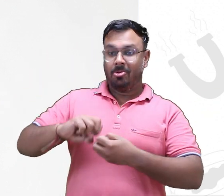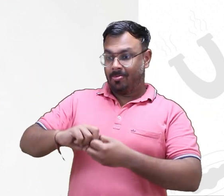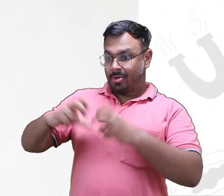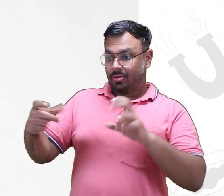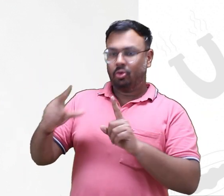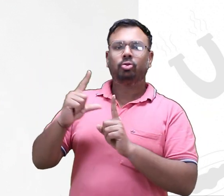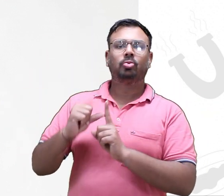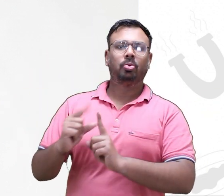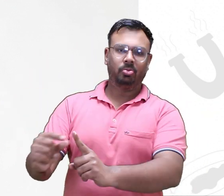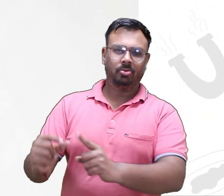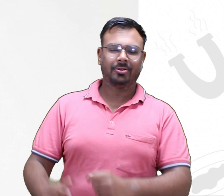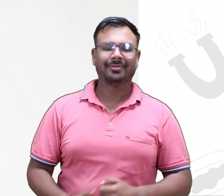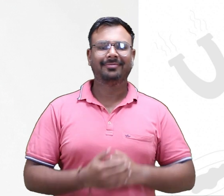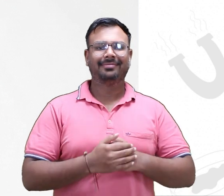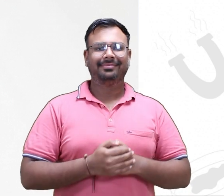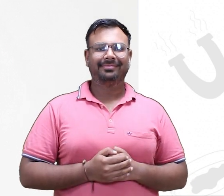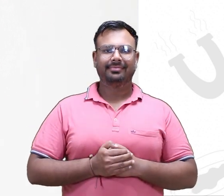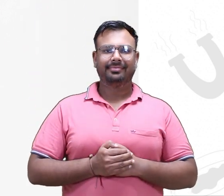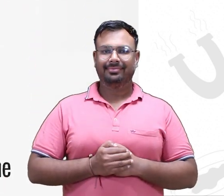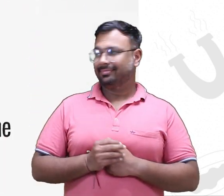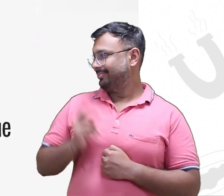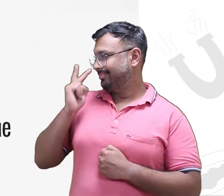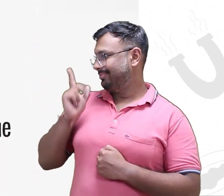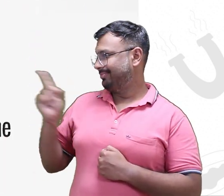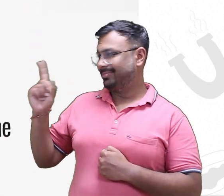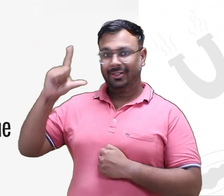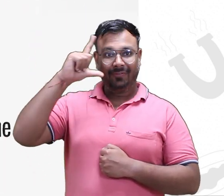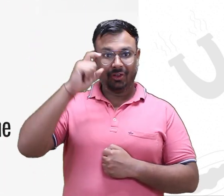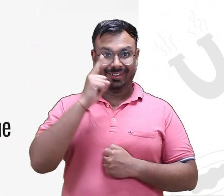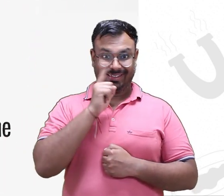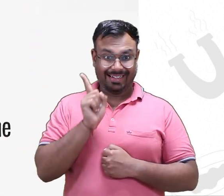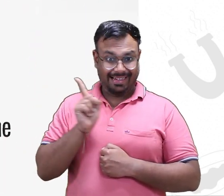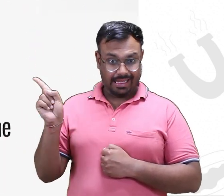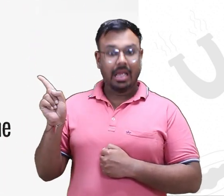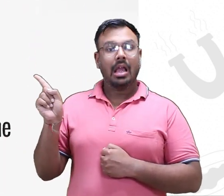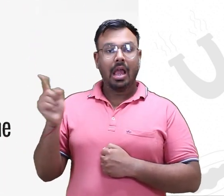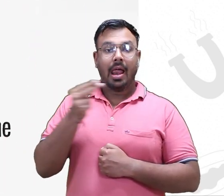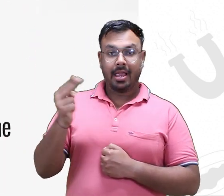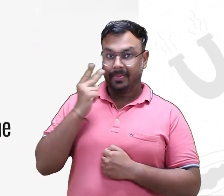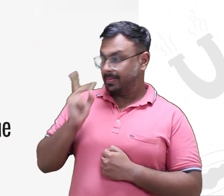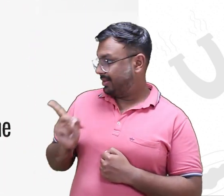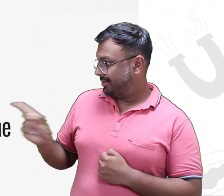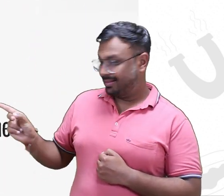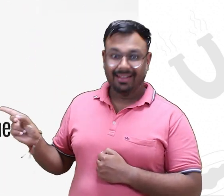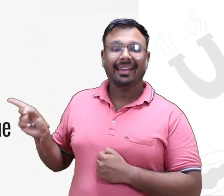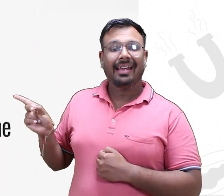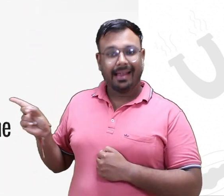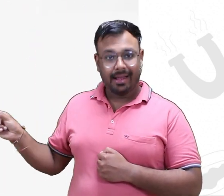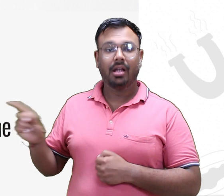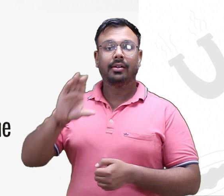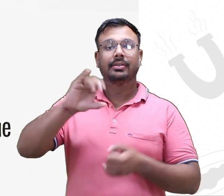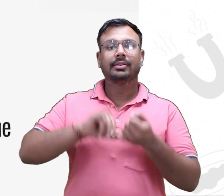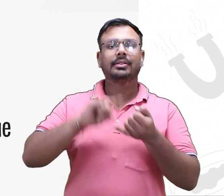This is a presentation by Ms. Mehati Mestri, a CSIR Jigyasa intern from the Bachelor